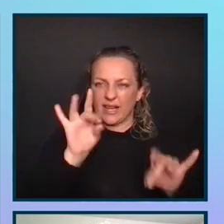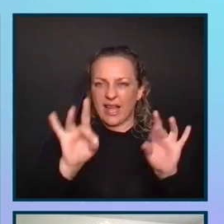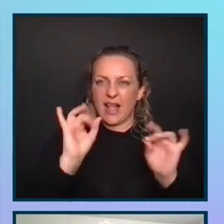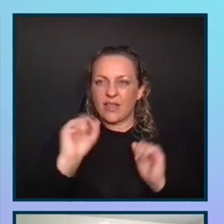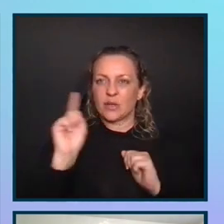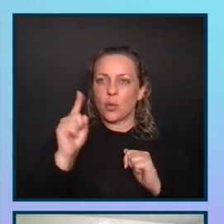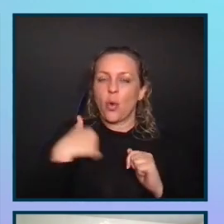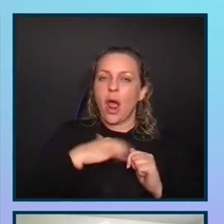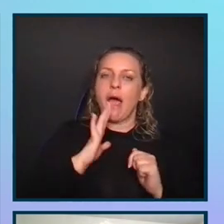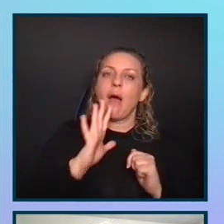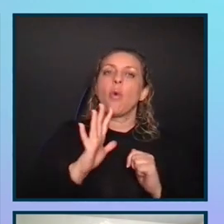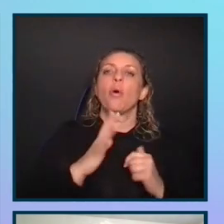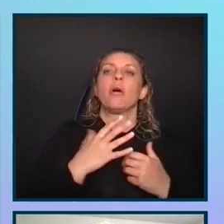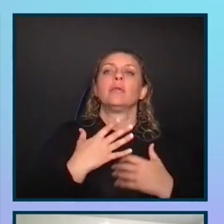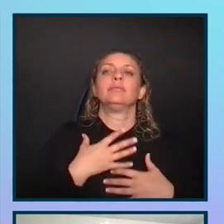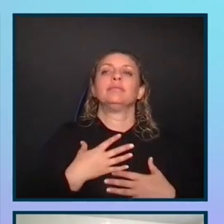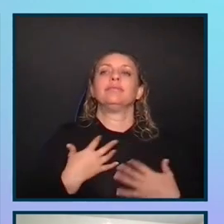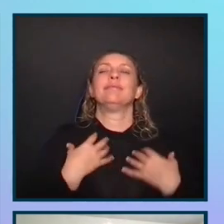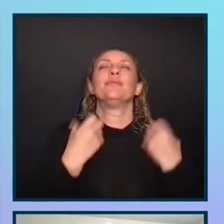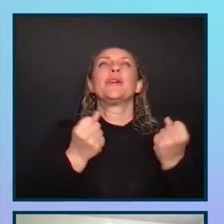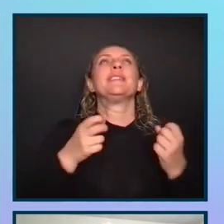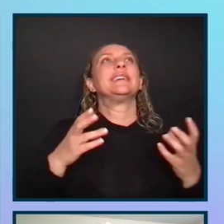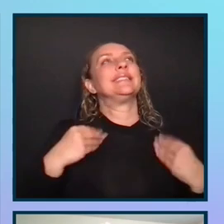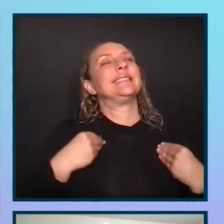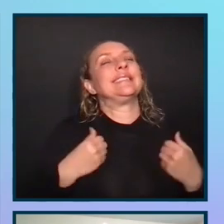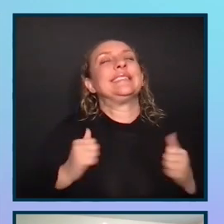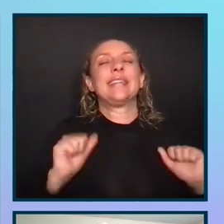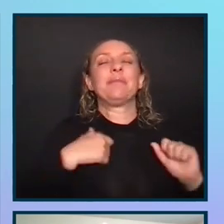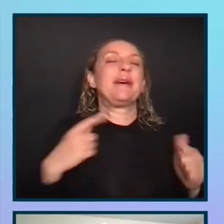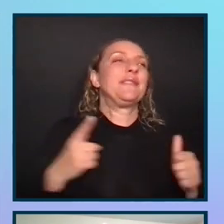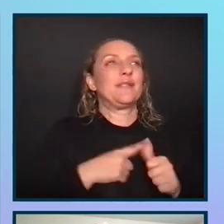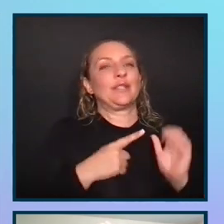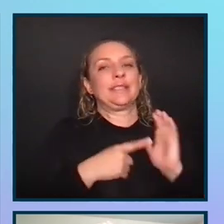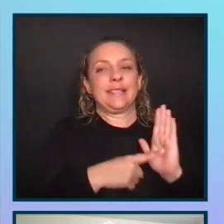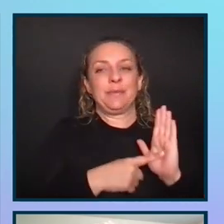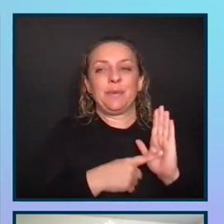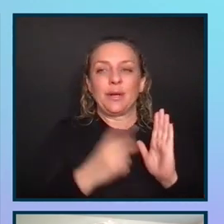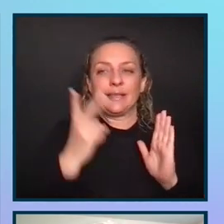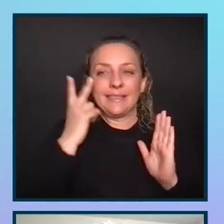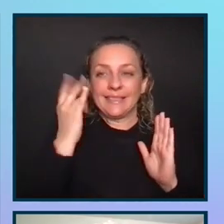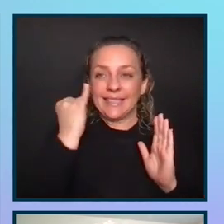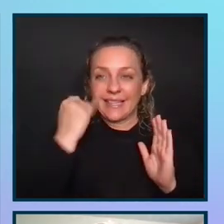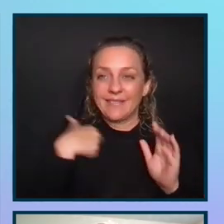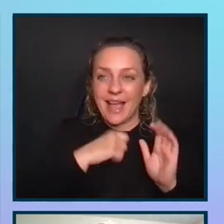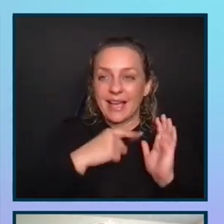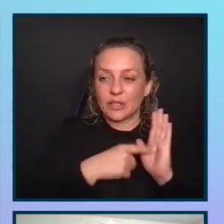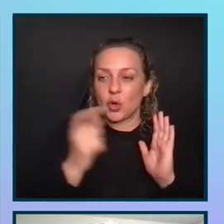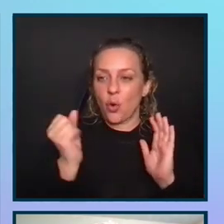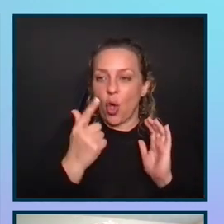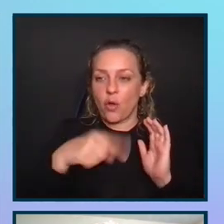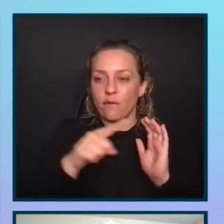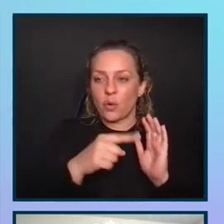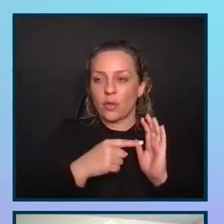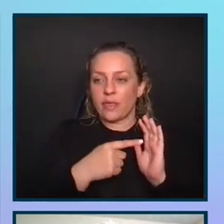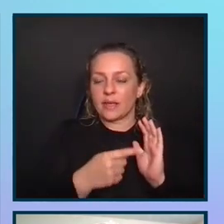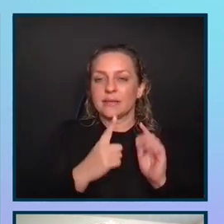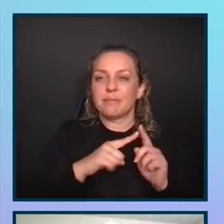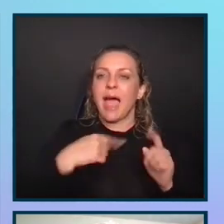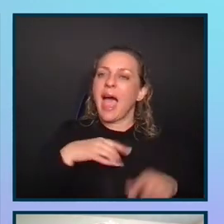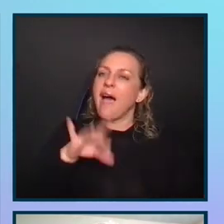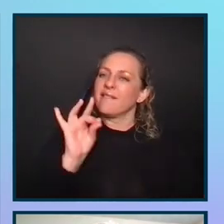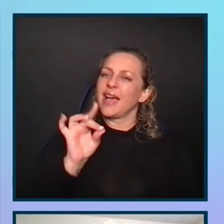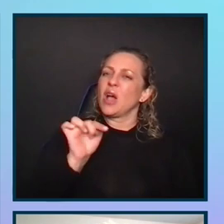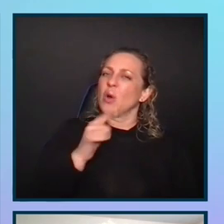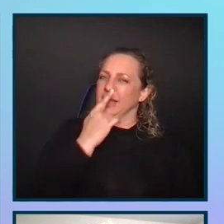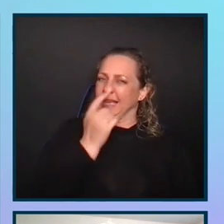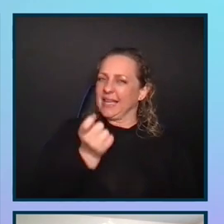to bravely attempt my first demo and see if I can show all of you this, but I found this to be a very